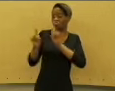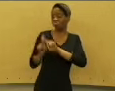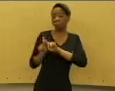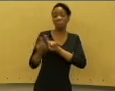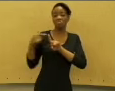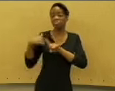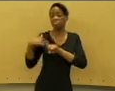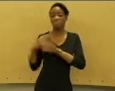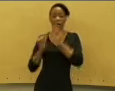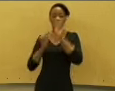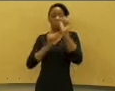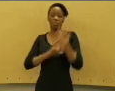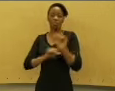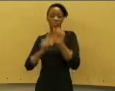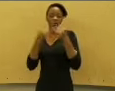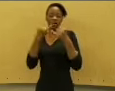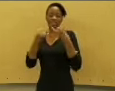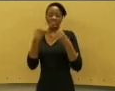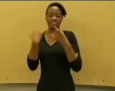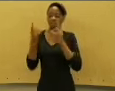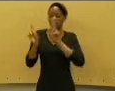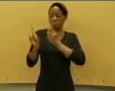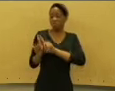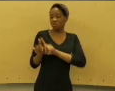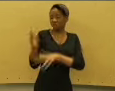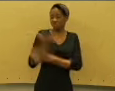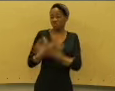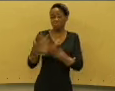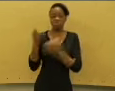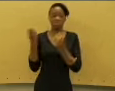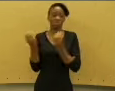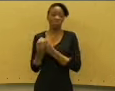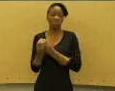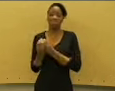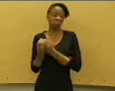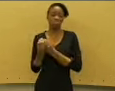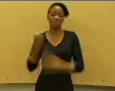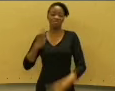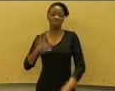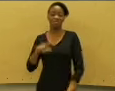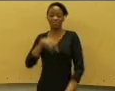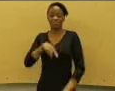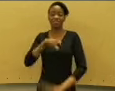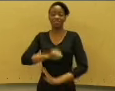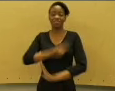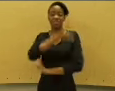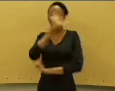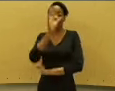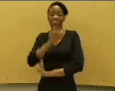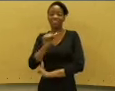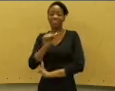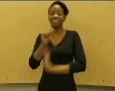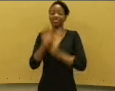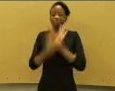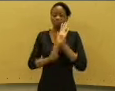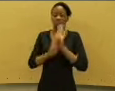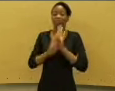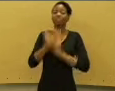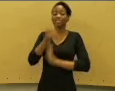know. So it's our country is progressive, but we still have a very long way